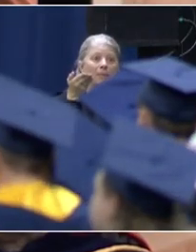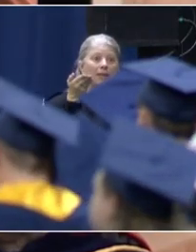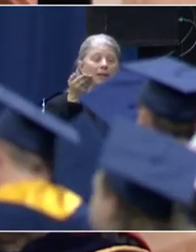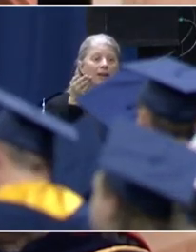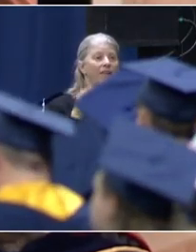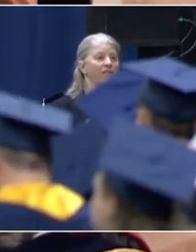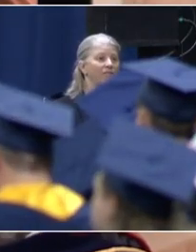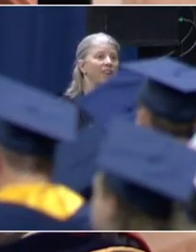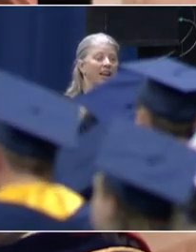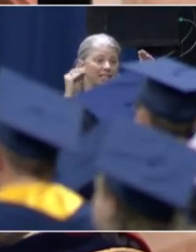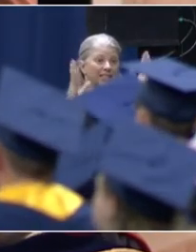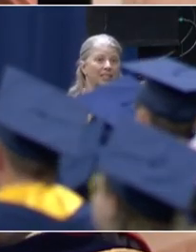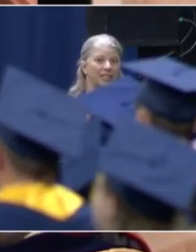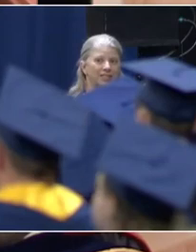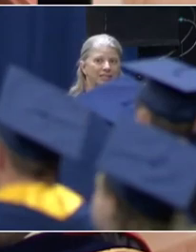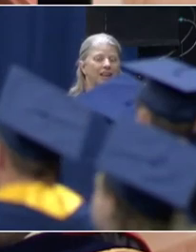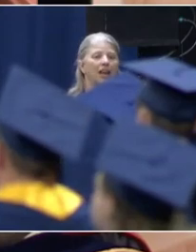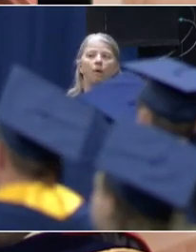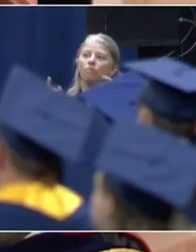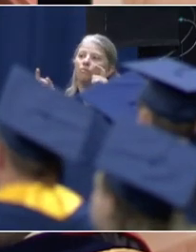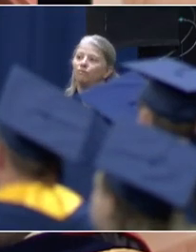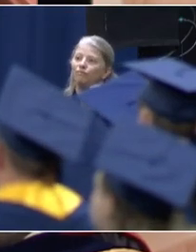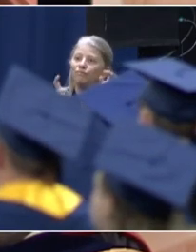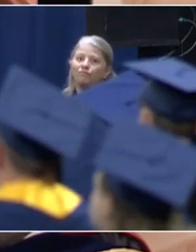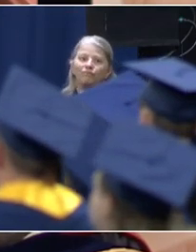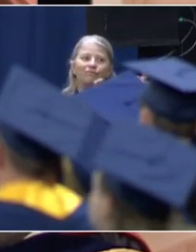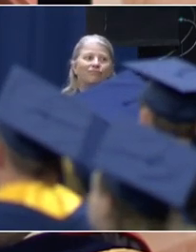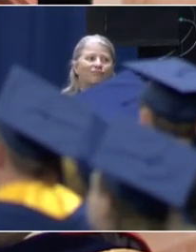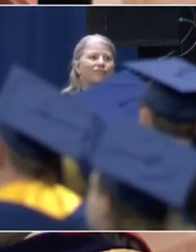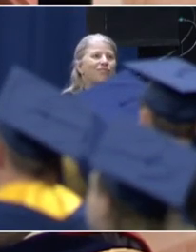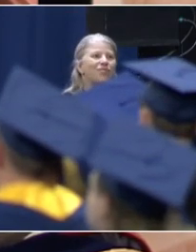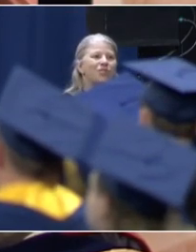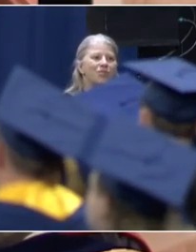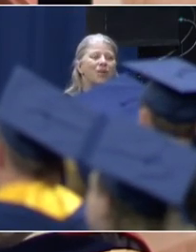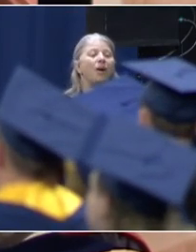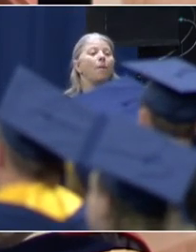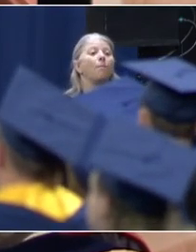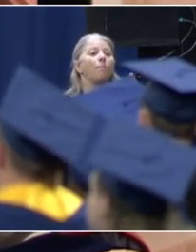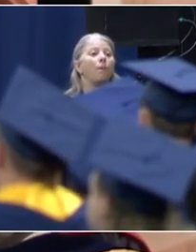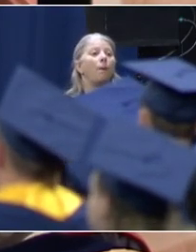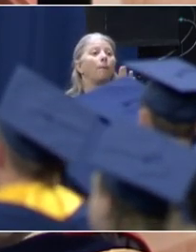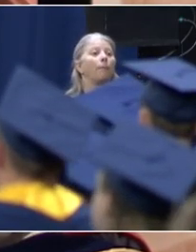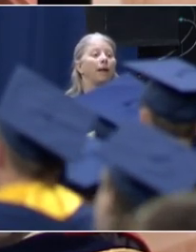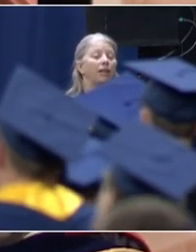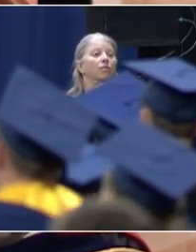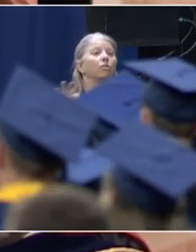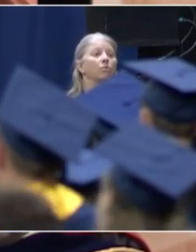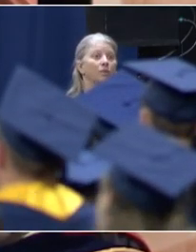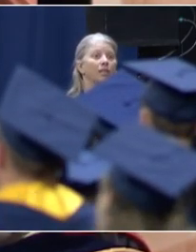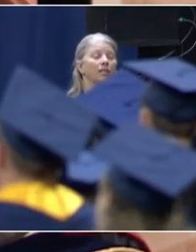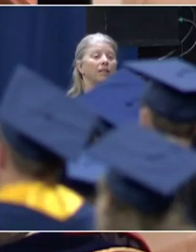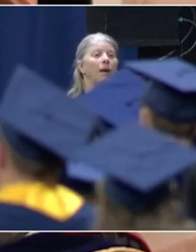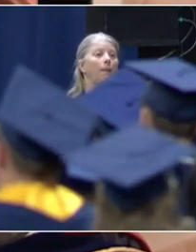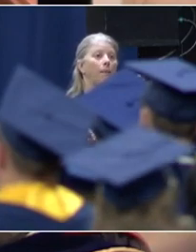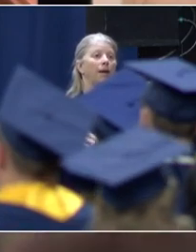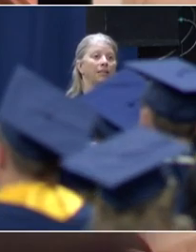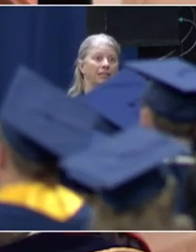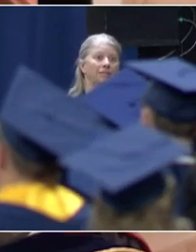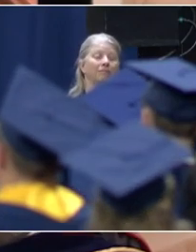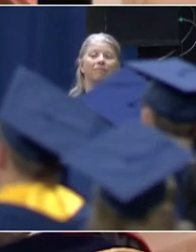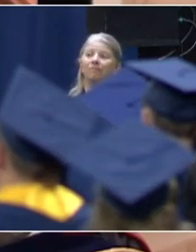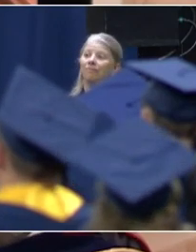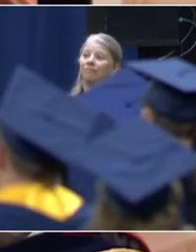the faculty, I confer upon each of you the appropriate Bachelor of Arts, Bachelor of